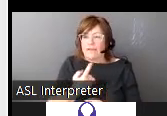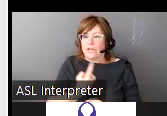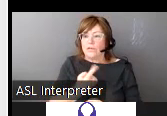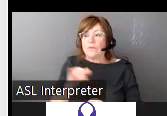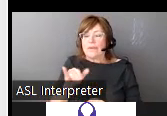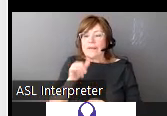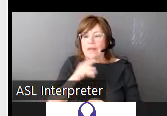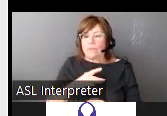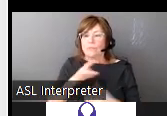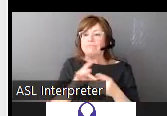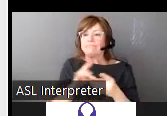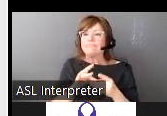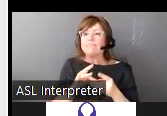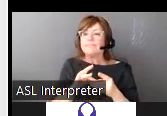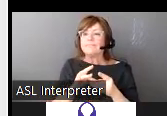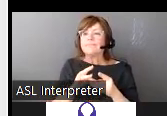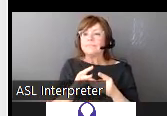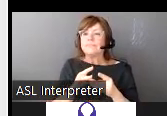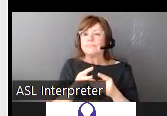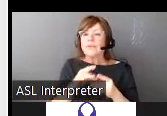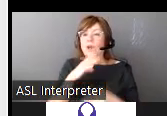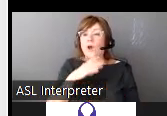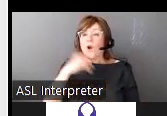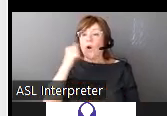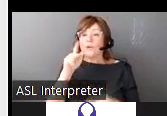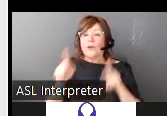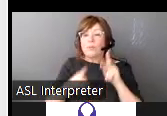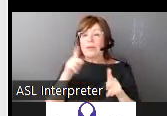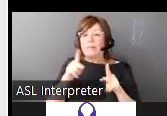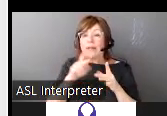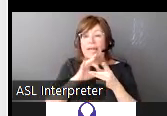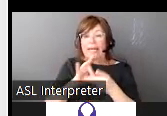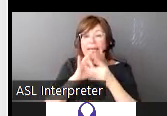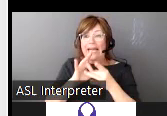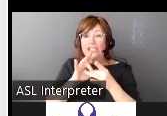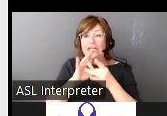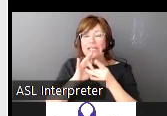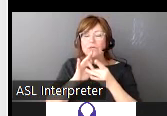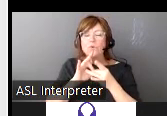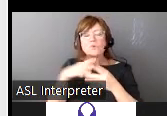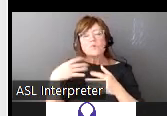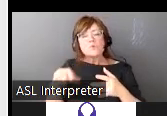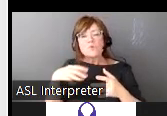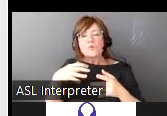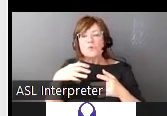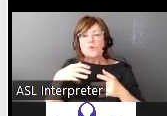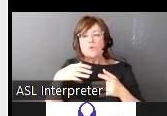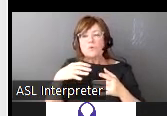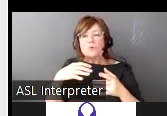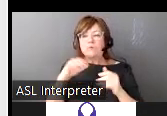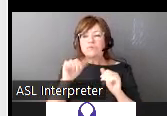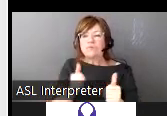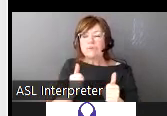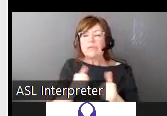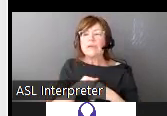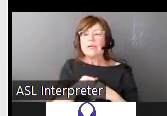out, social connectedness among older immigrants is increasingly mediatized. However, for those with low media literacy,